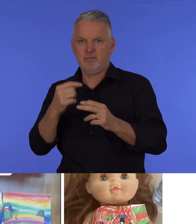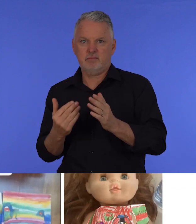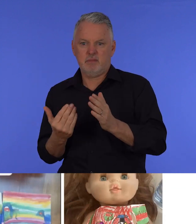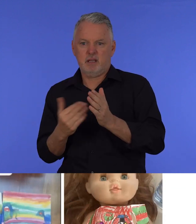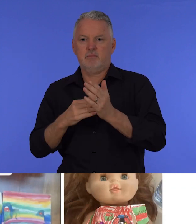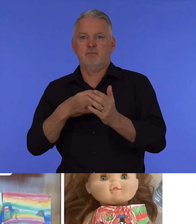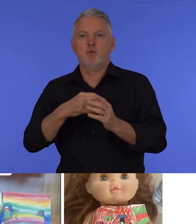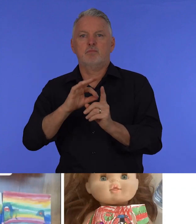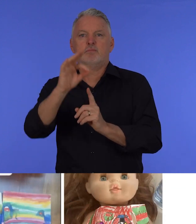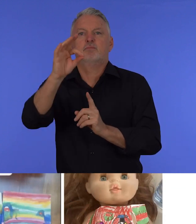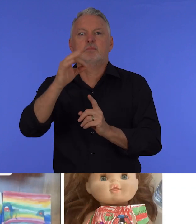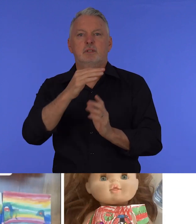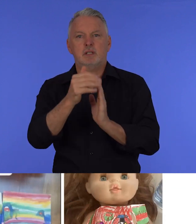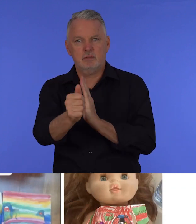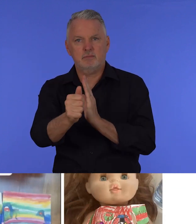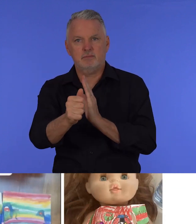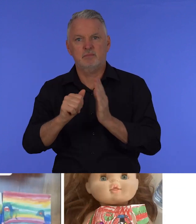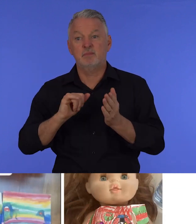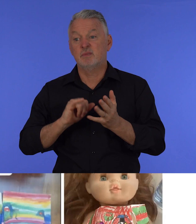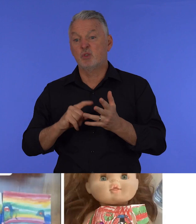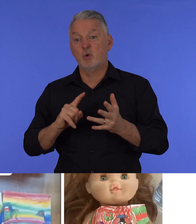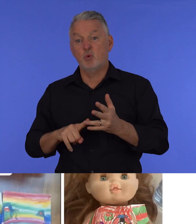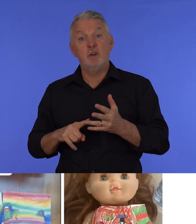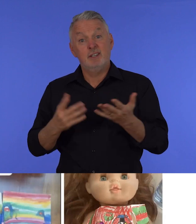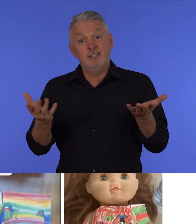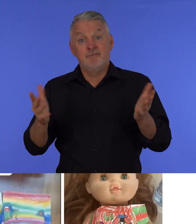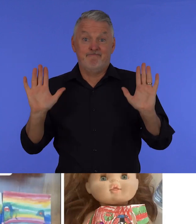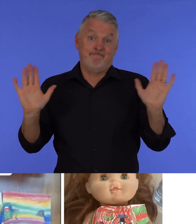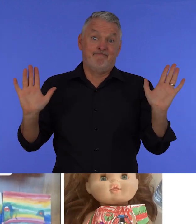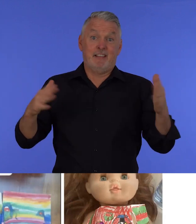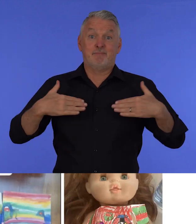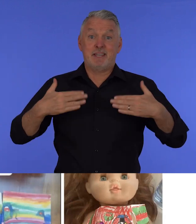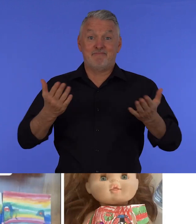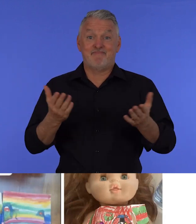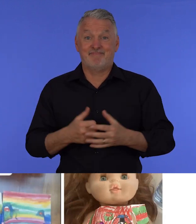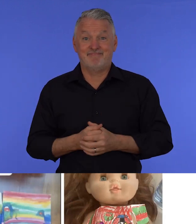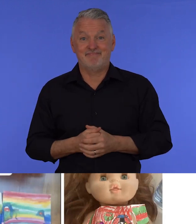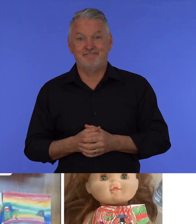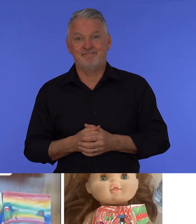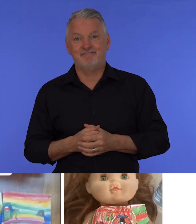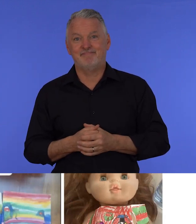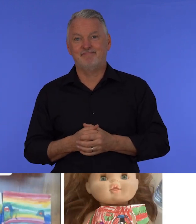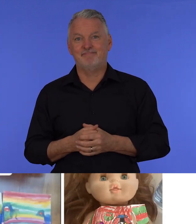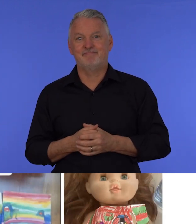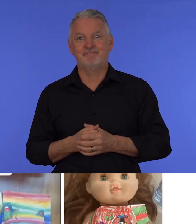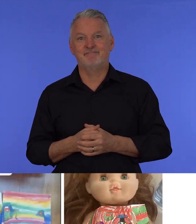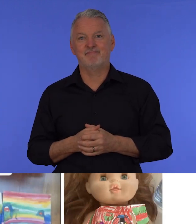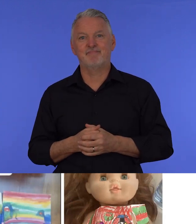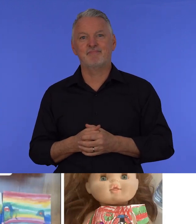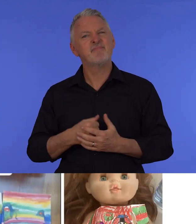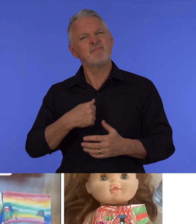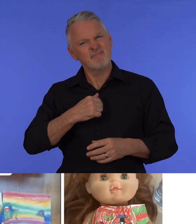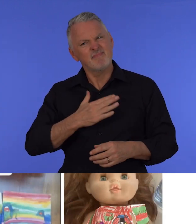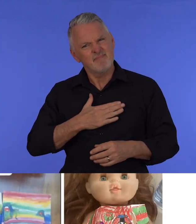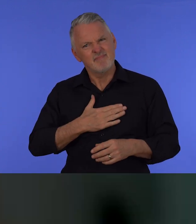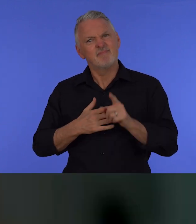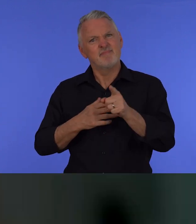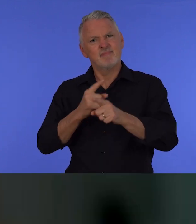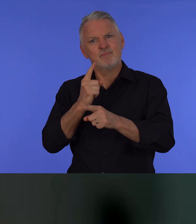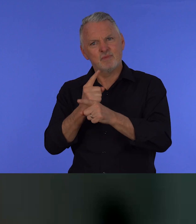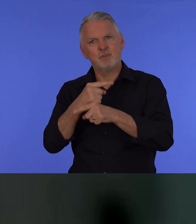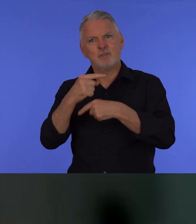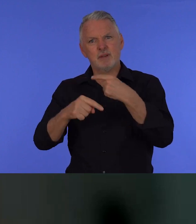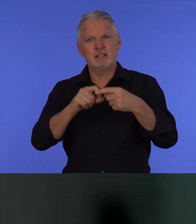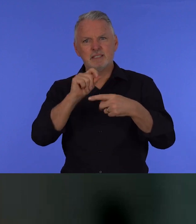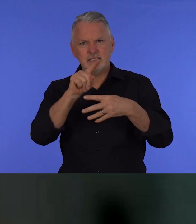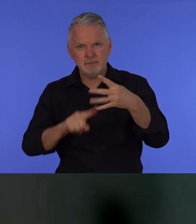know, it's a bonus if she can build on that. So yeah, that's me.